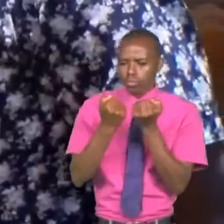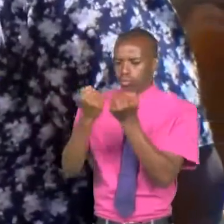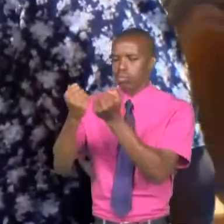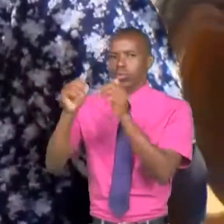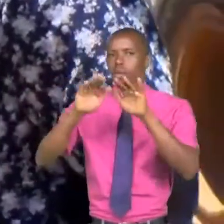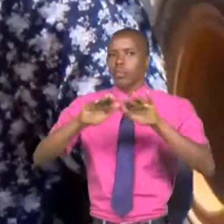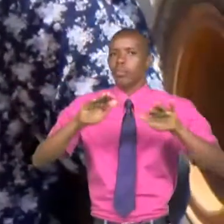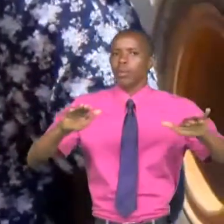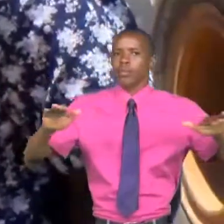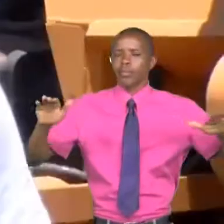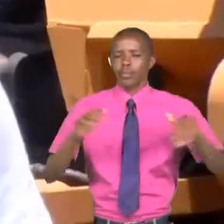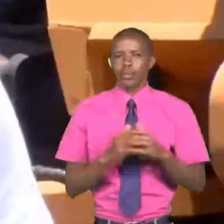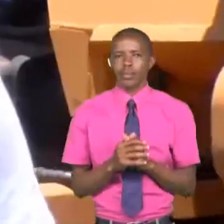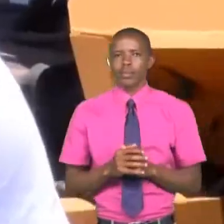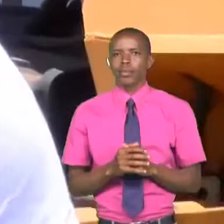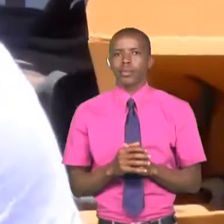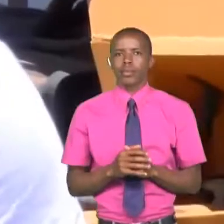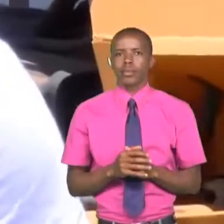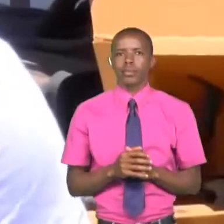market.